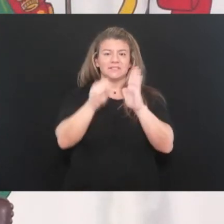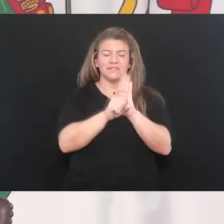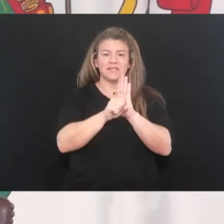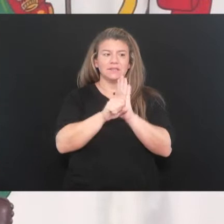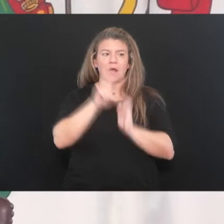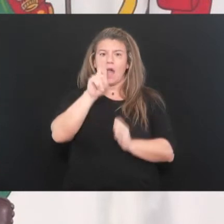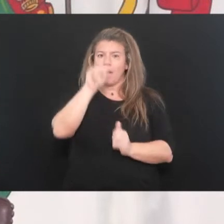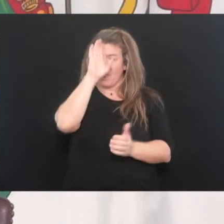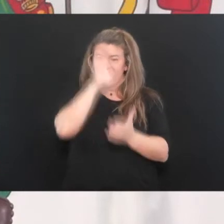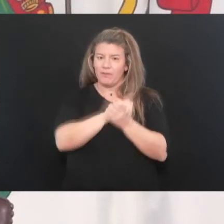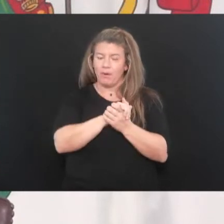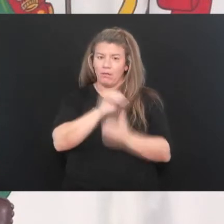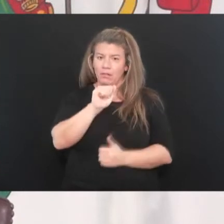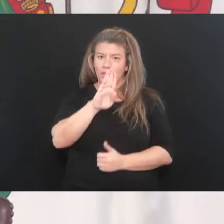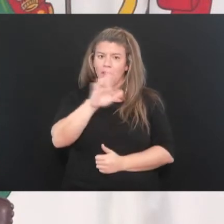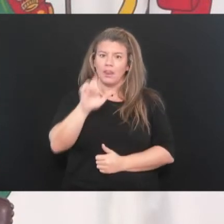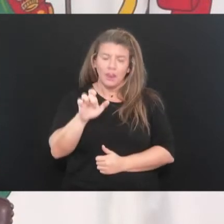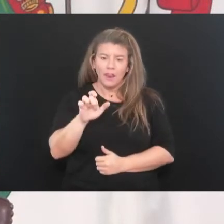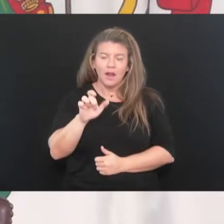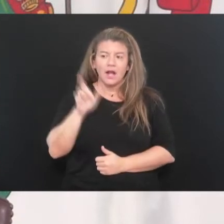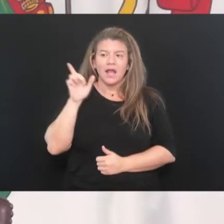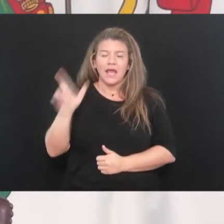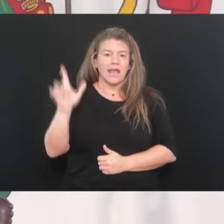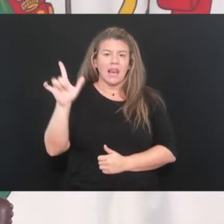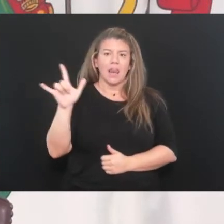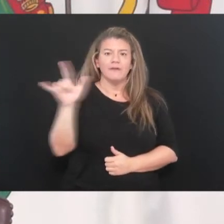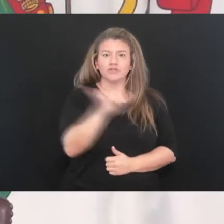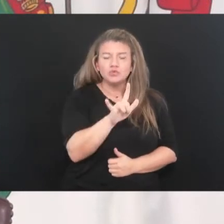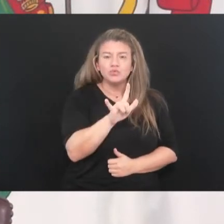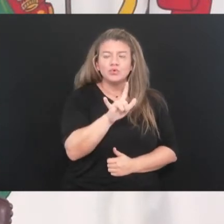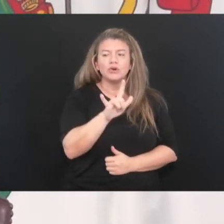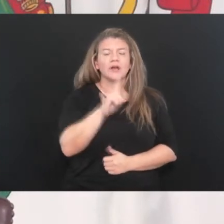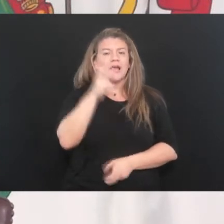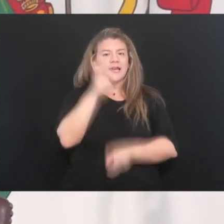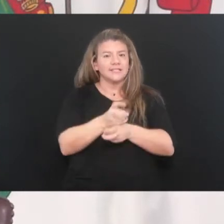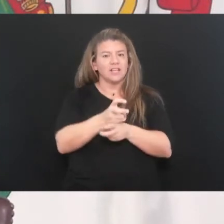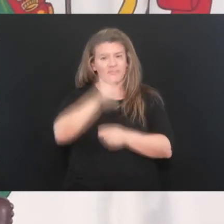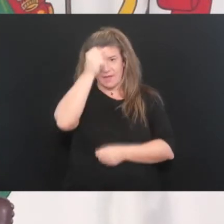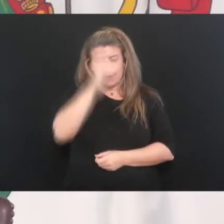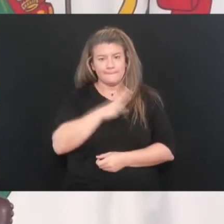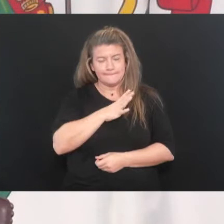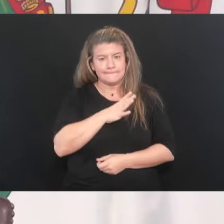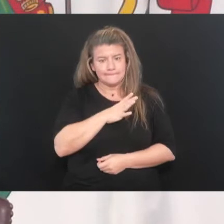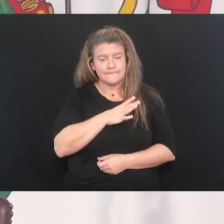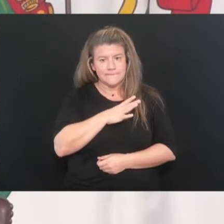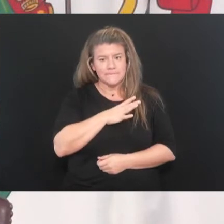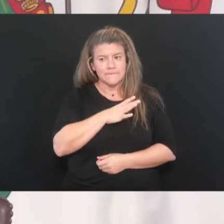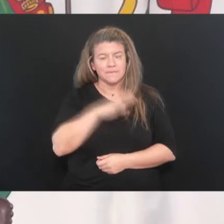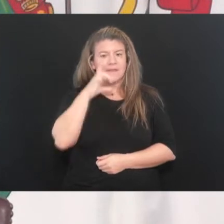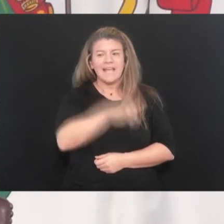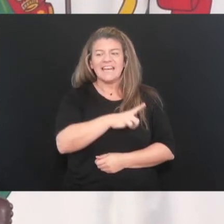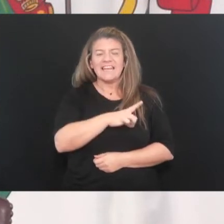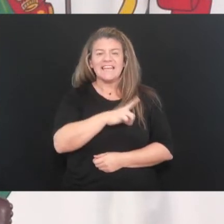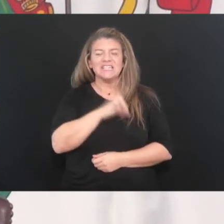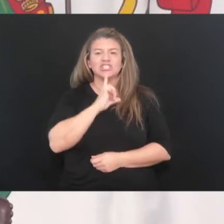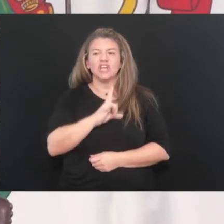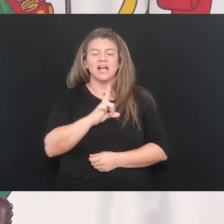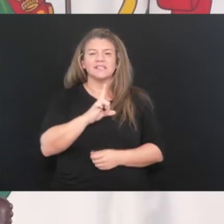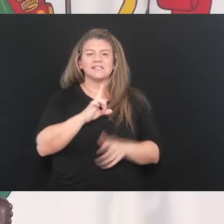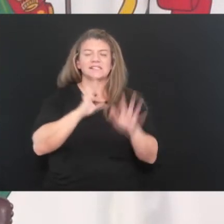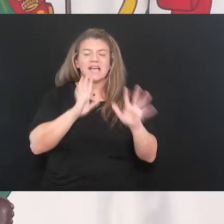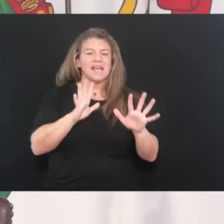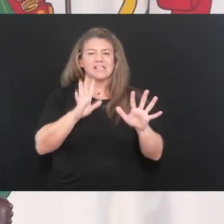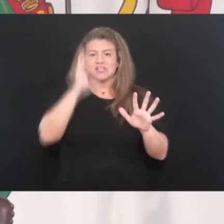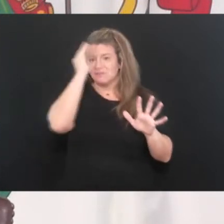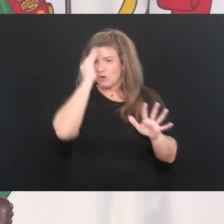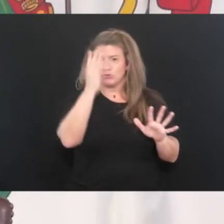unbelievably, and a guy that loves you and is a tough guy, and he's just absolutely laying it right